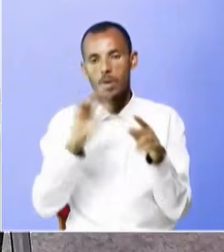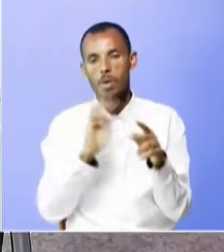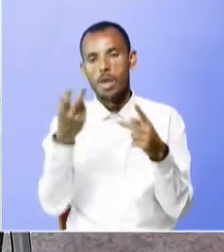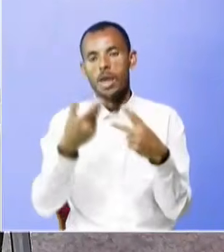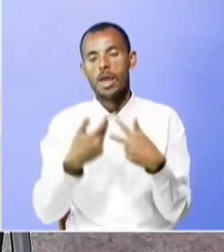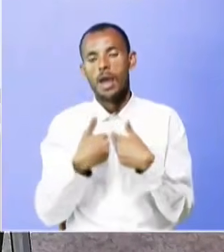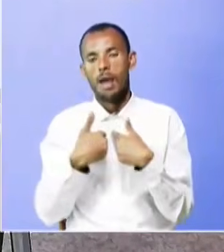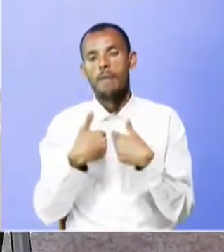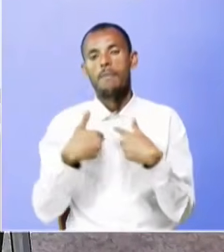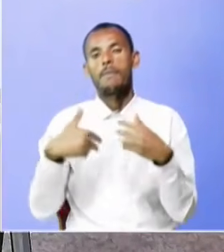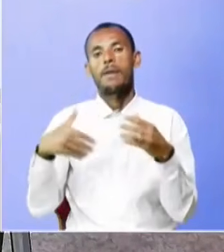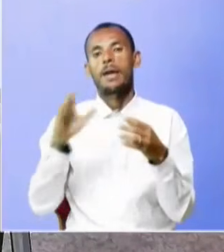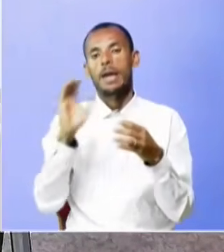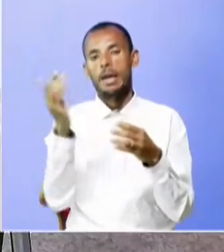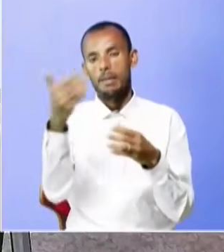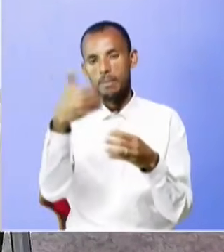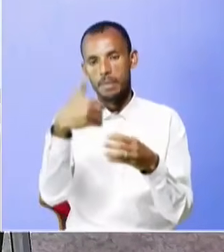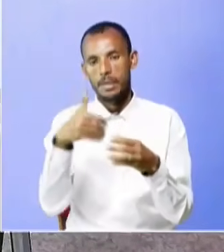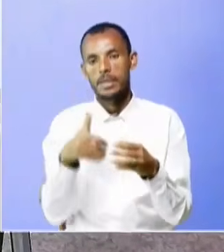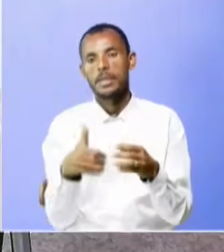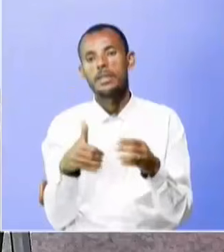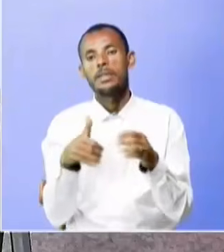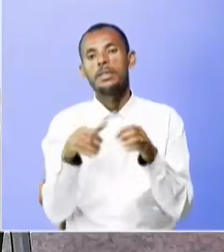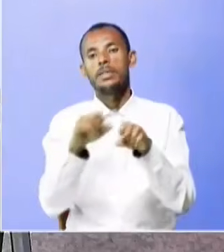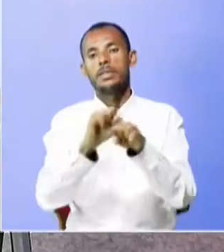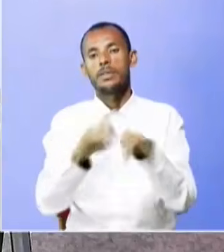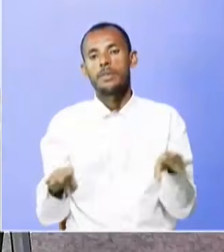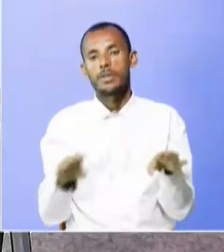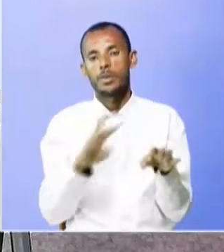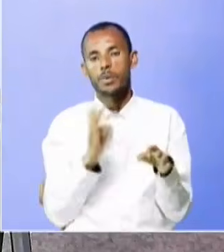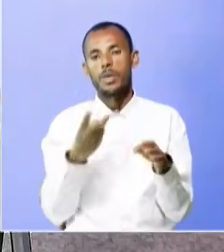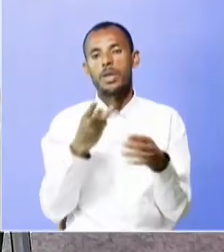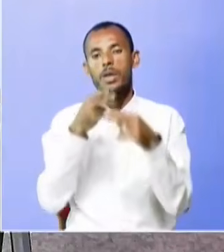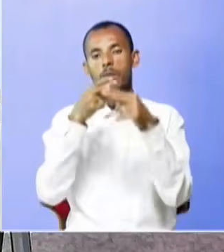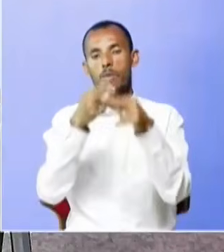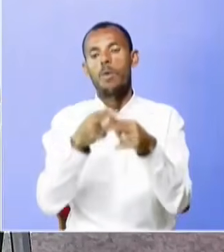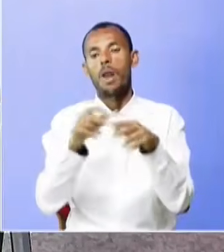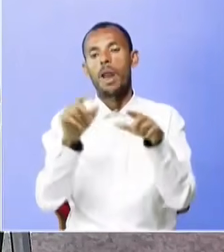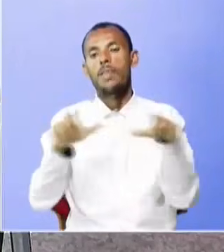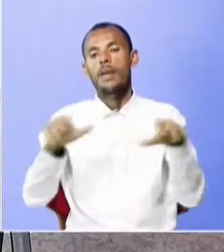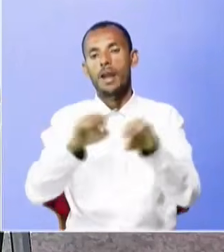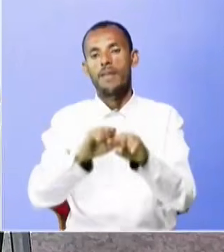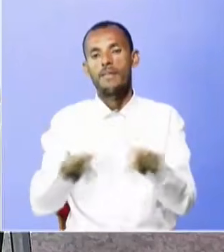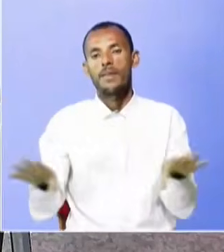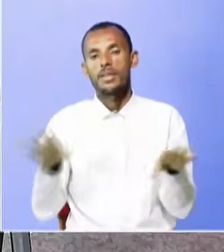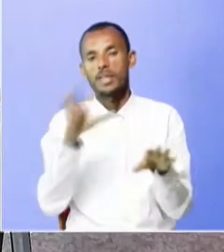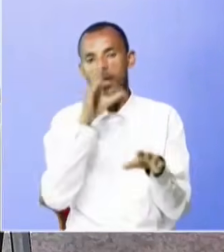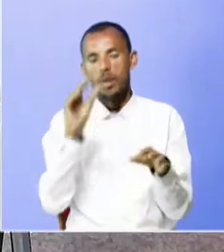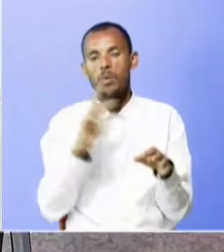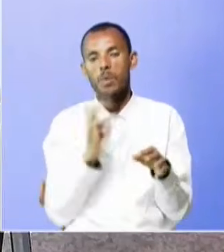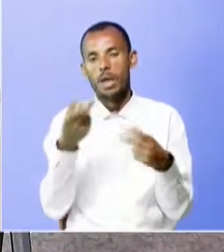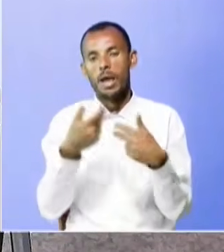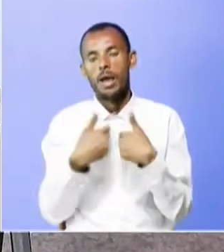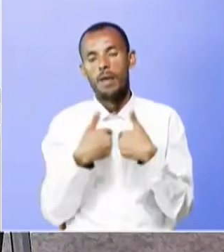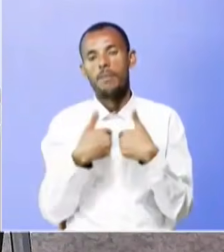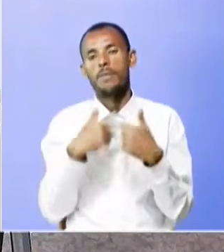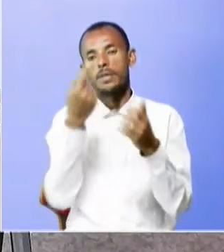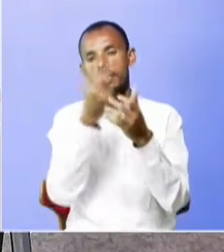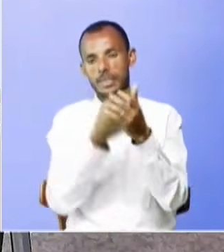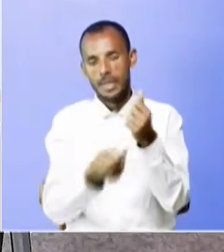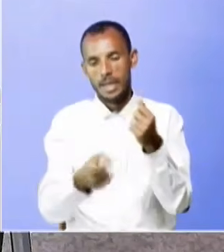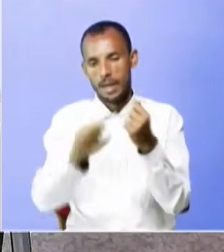curved surface. We call it the lateral face. And we have a single base which is